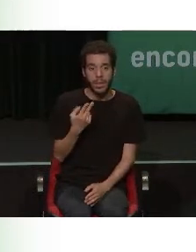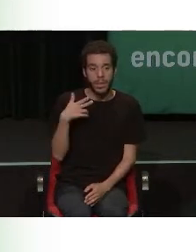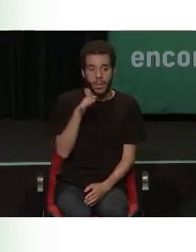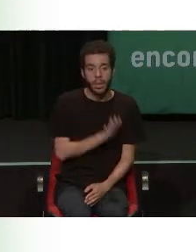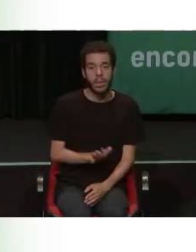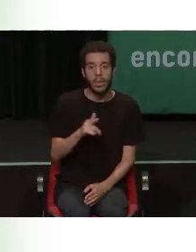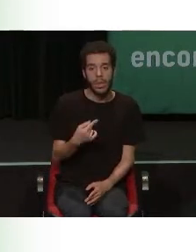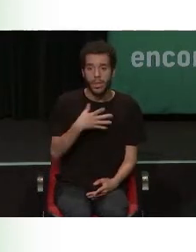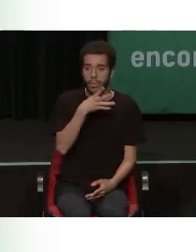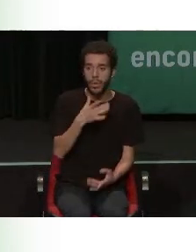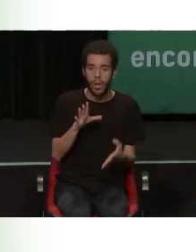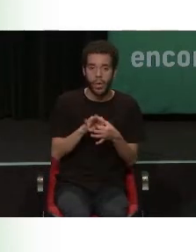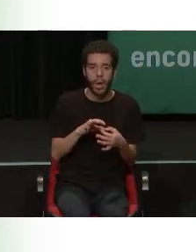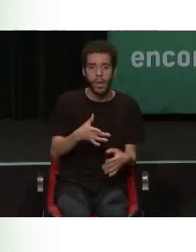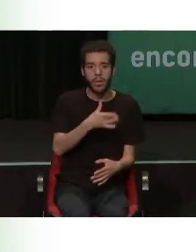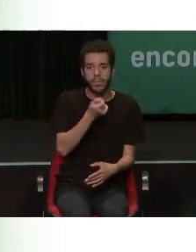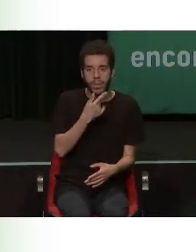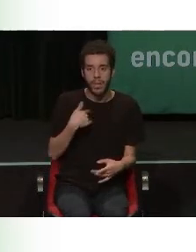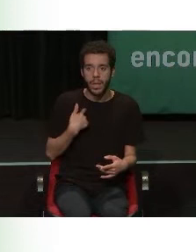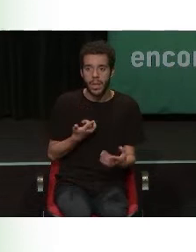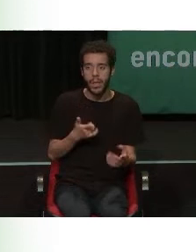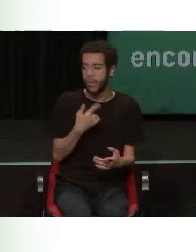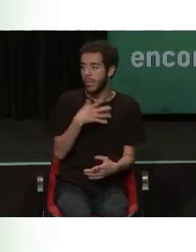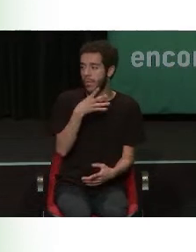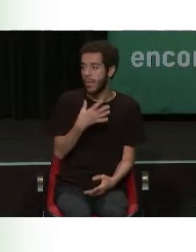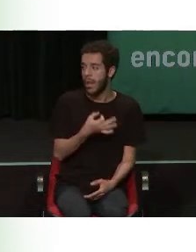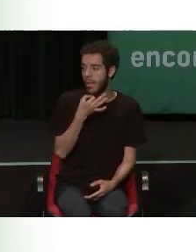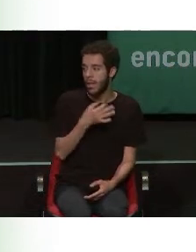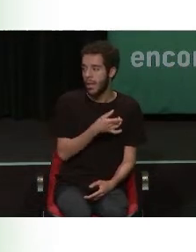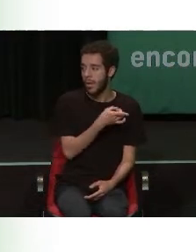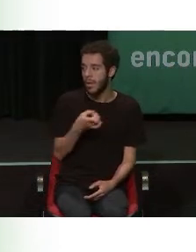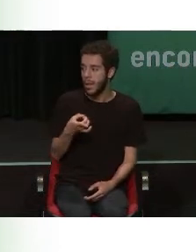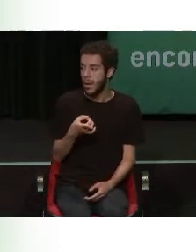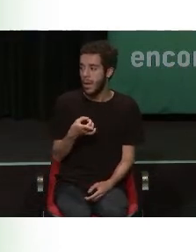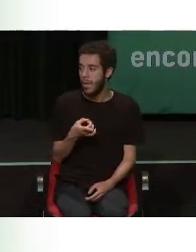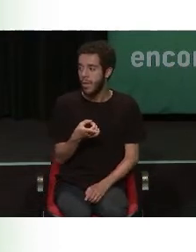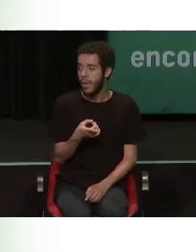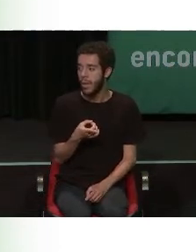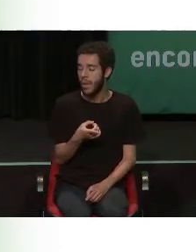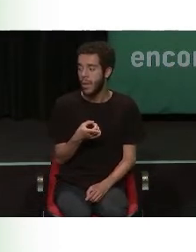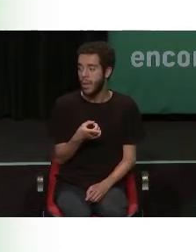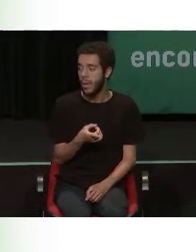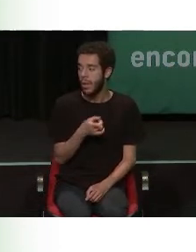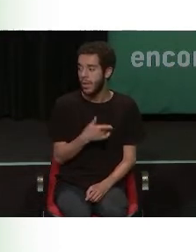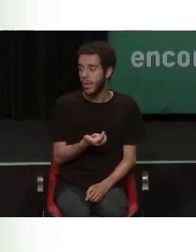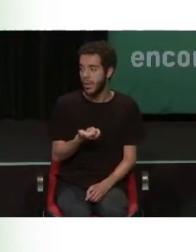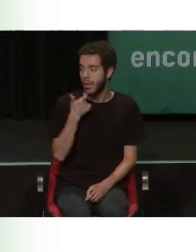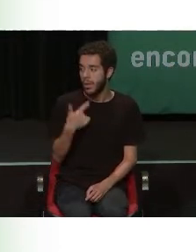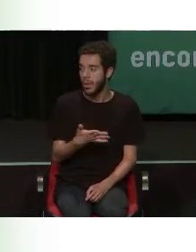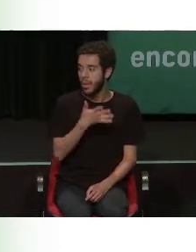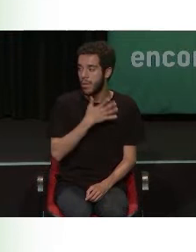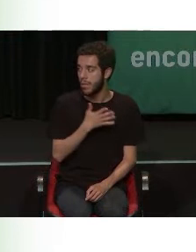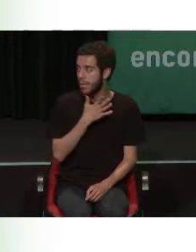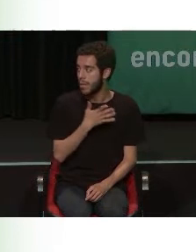to Medicine. I was the speaker number 99 out of 100 speakers, and they were each pulling at the